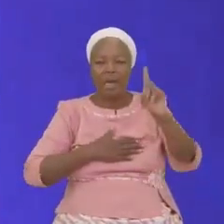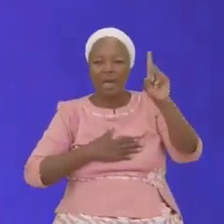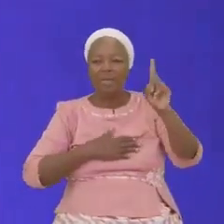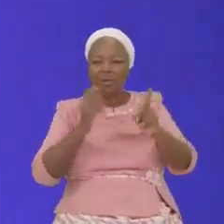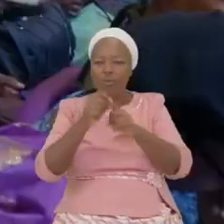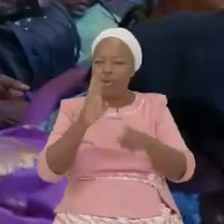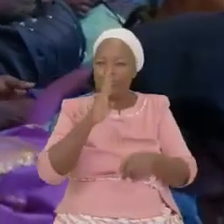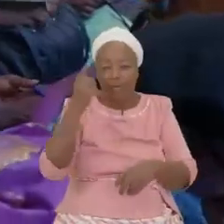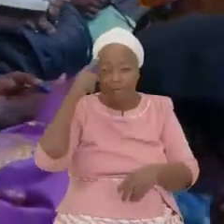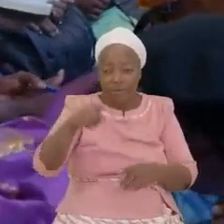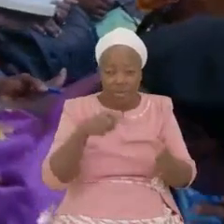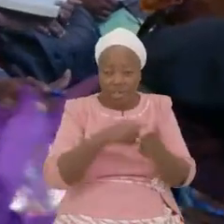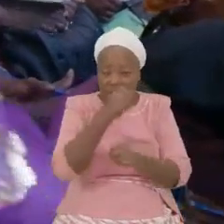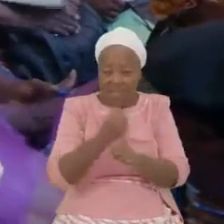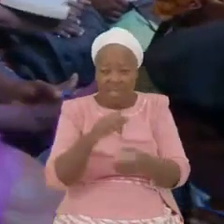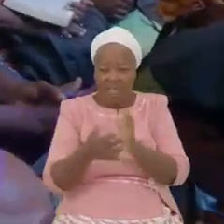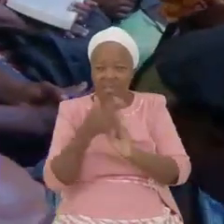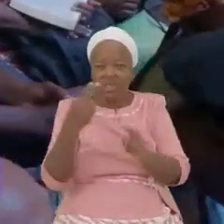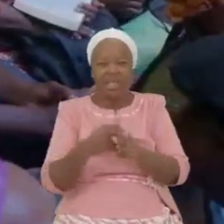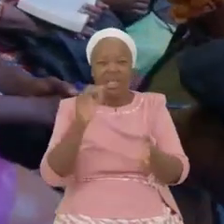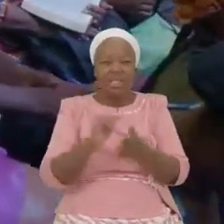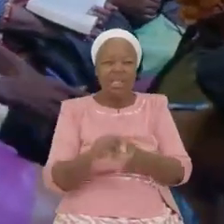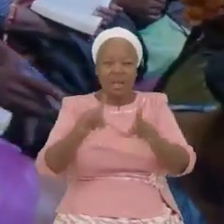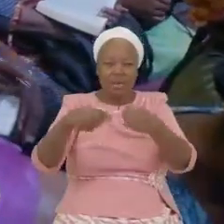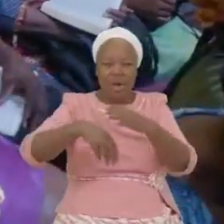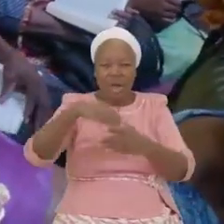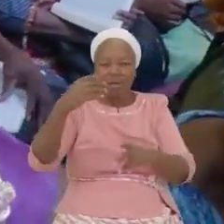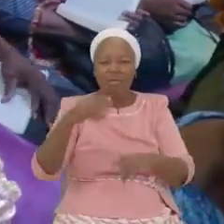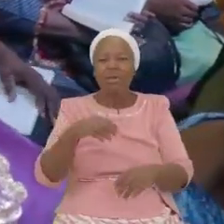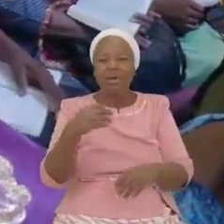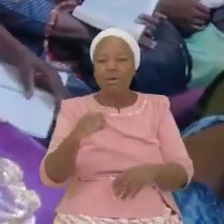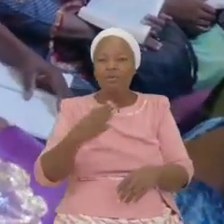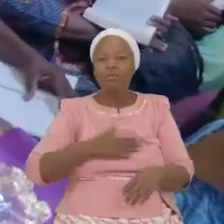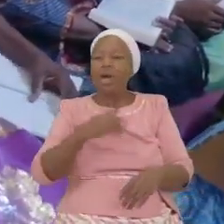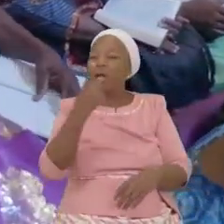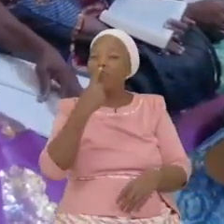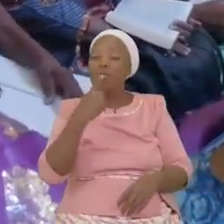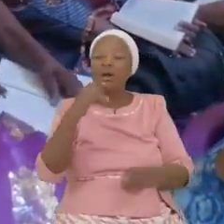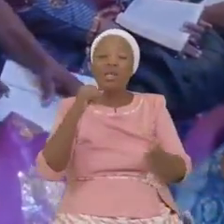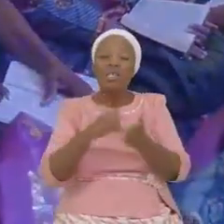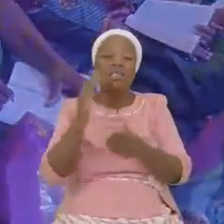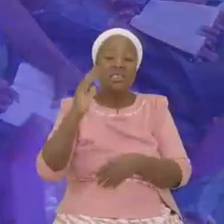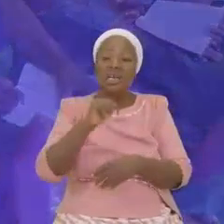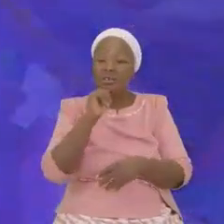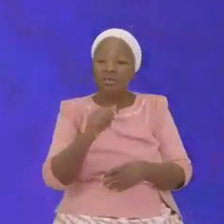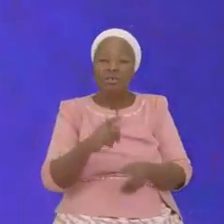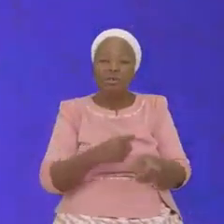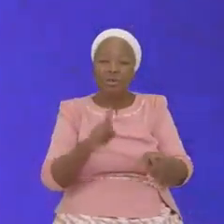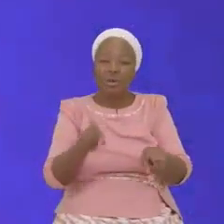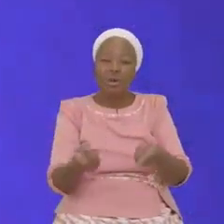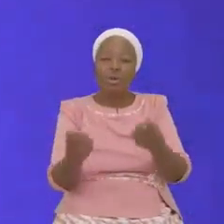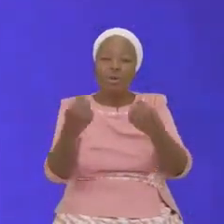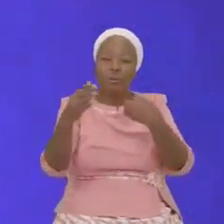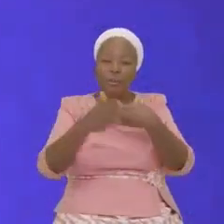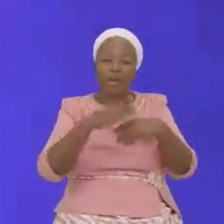year, that goeth forth out of my mouth. It shall not return unto